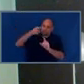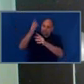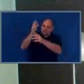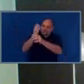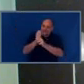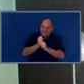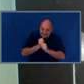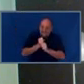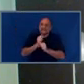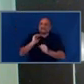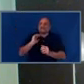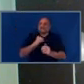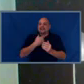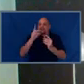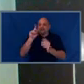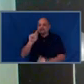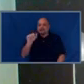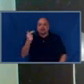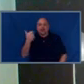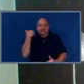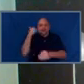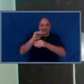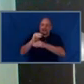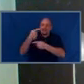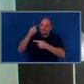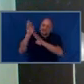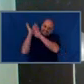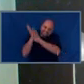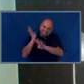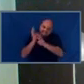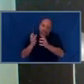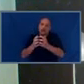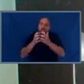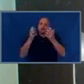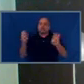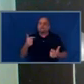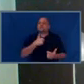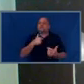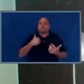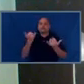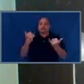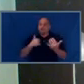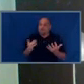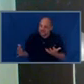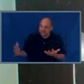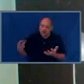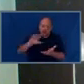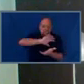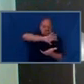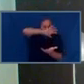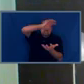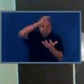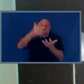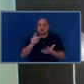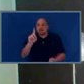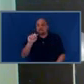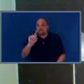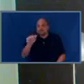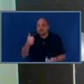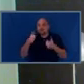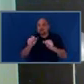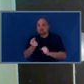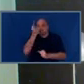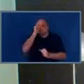pass over last night and through this morning. We've got just a treasure trove of data that we're digging through now to understand the spacecraft